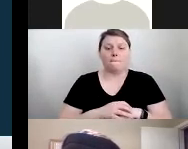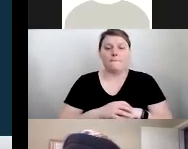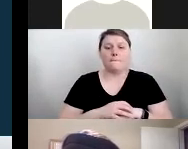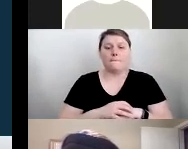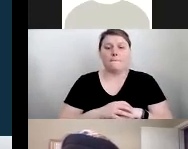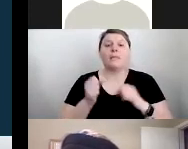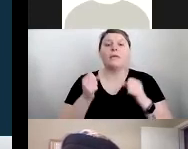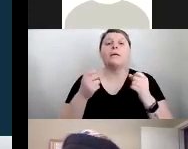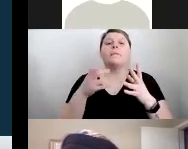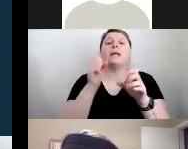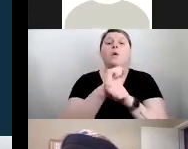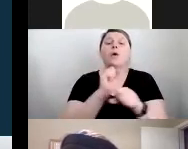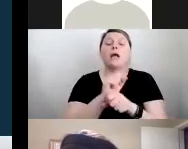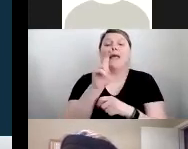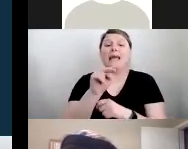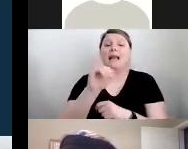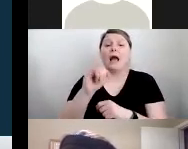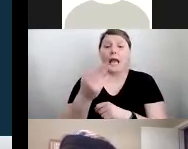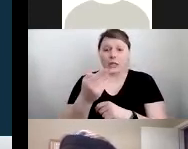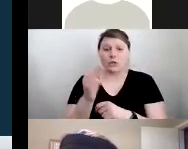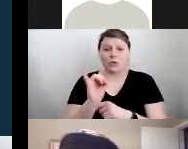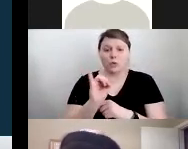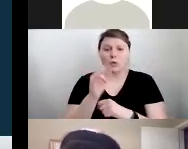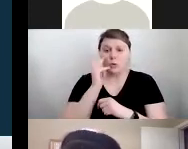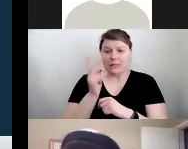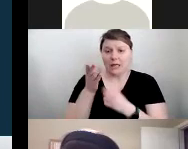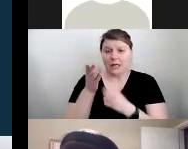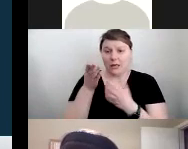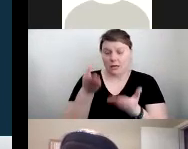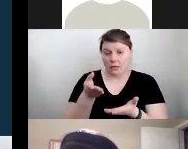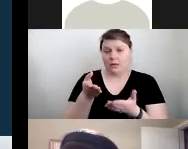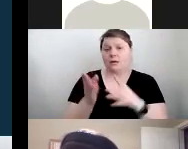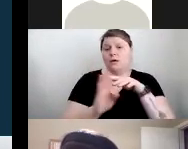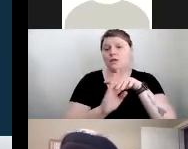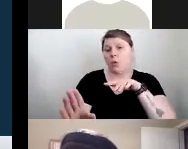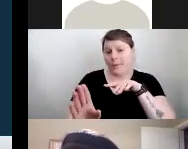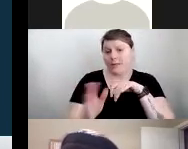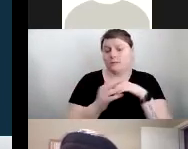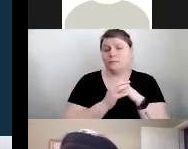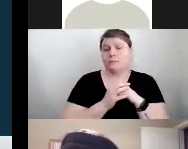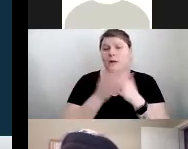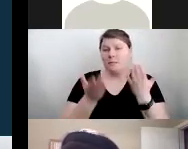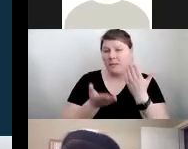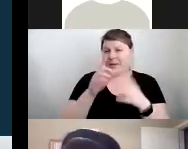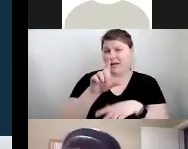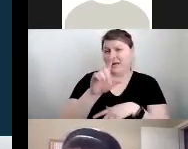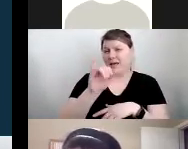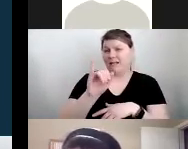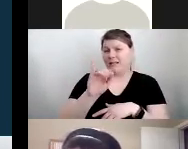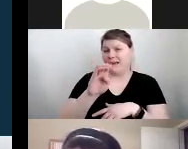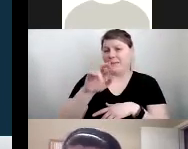Many work at the NIH as well. You can see here that this is a deployment. This is probably Liberia. Back